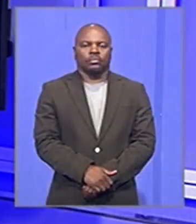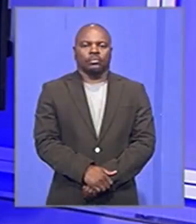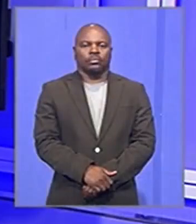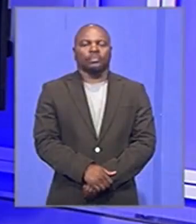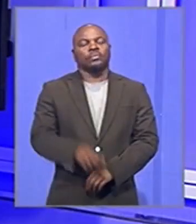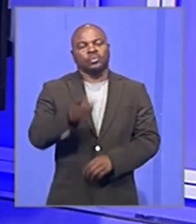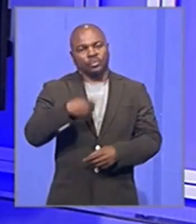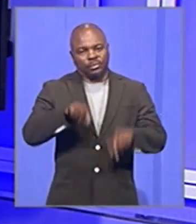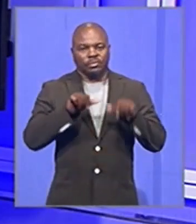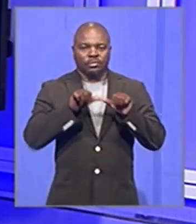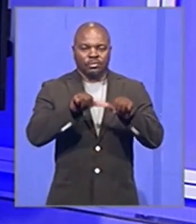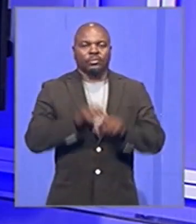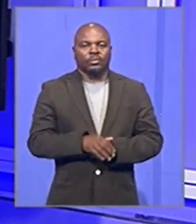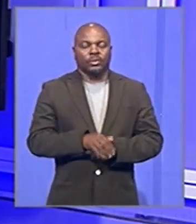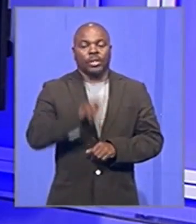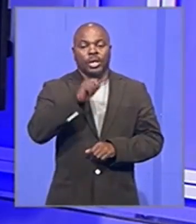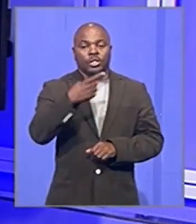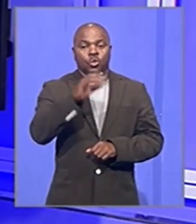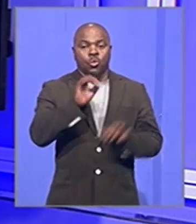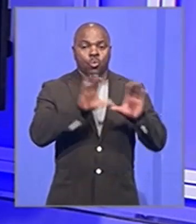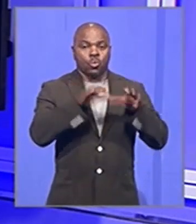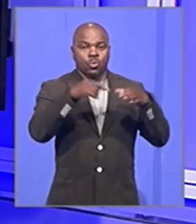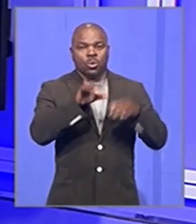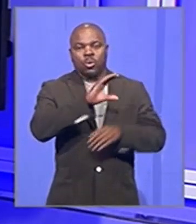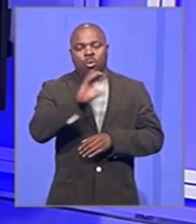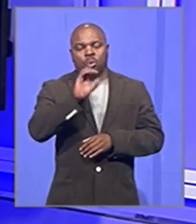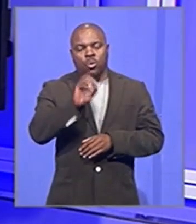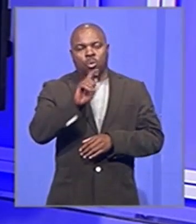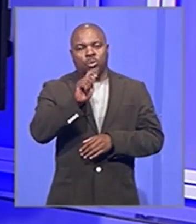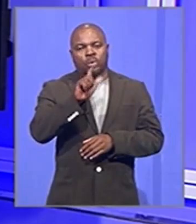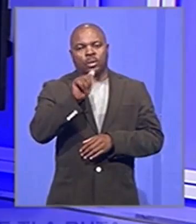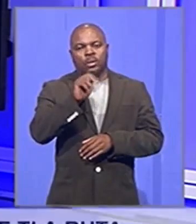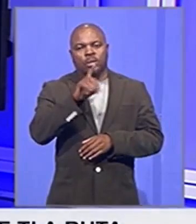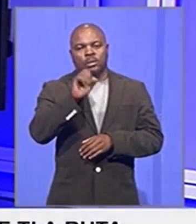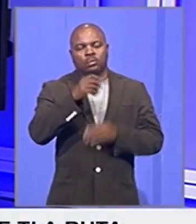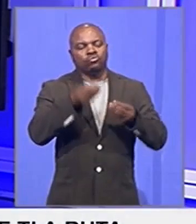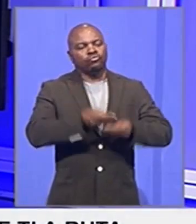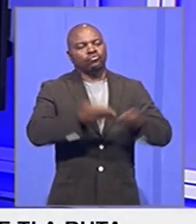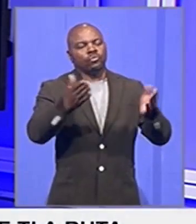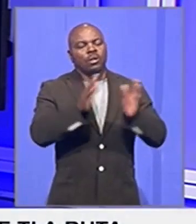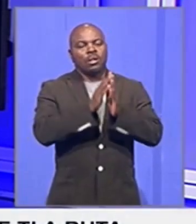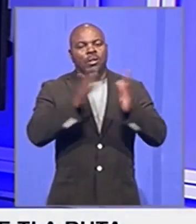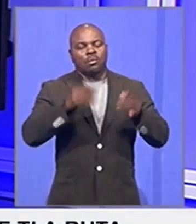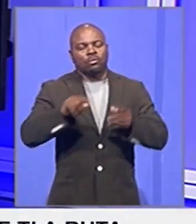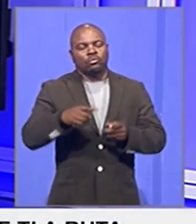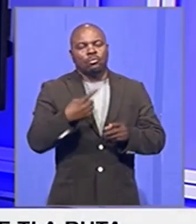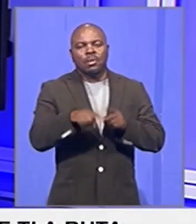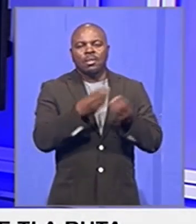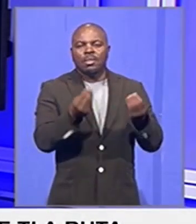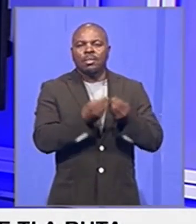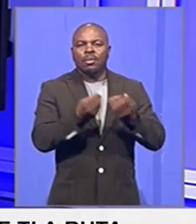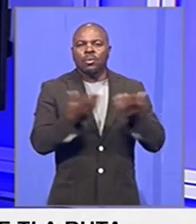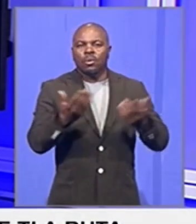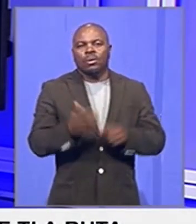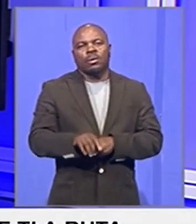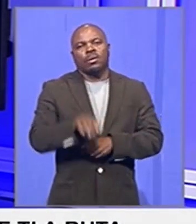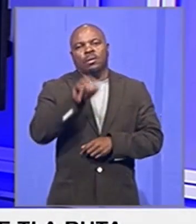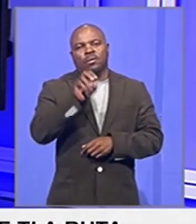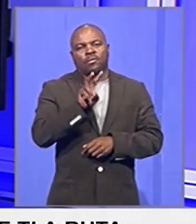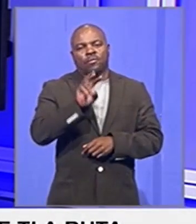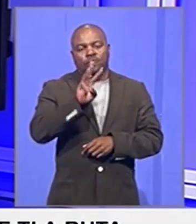Moira atela pele mokgatlo o sa etseng phaello wa Cortlands o gakotse library ya dibapadiswa Thabong Memorial Preschool Velkom provinceng